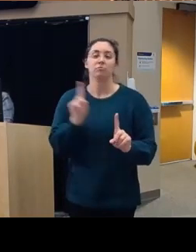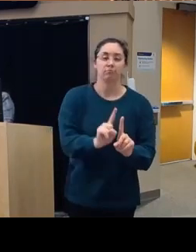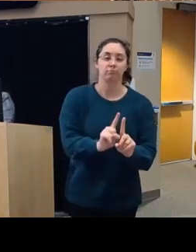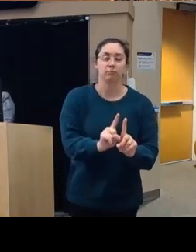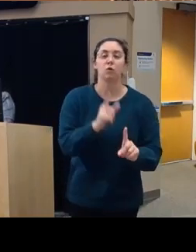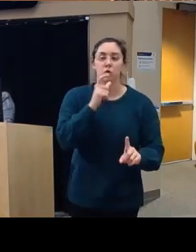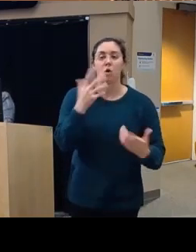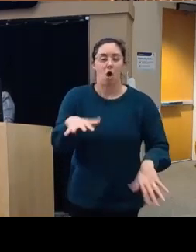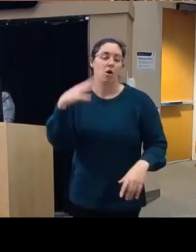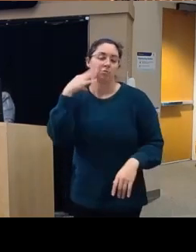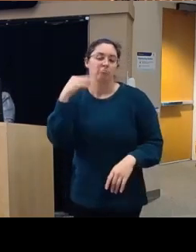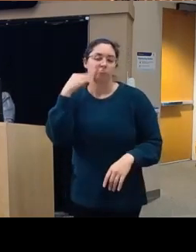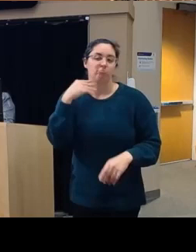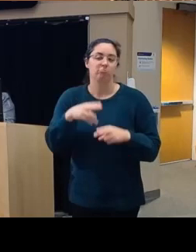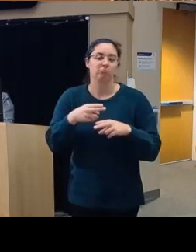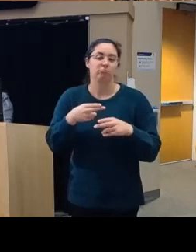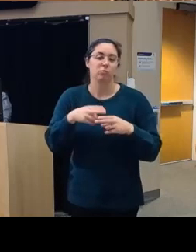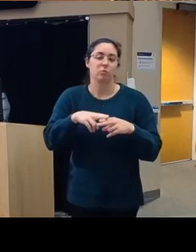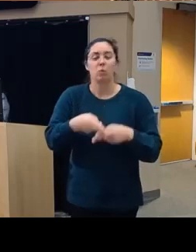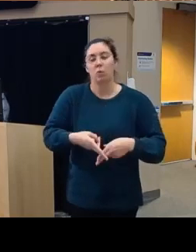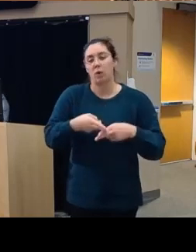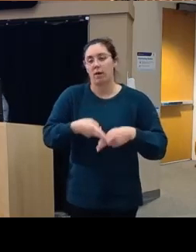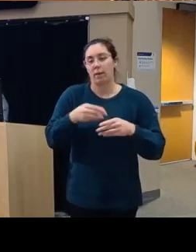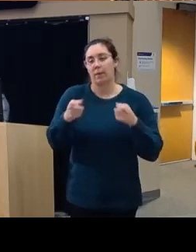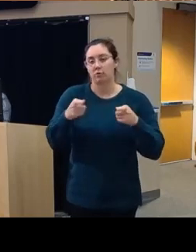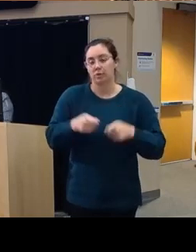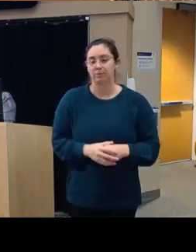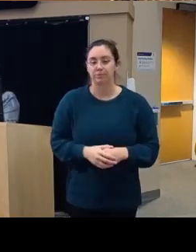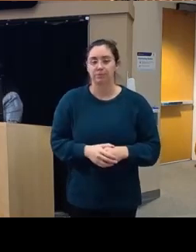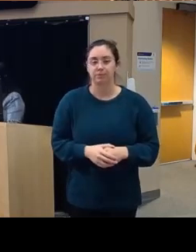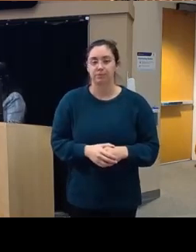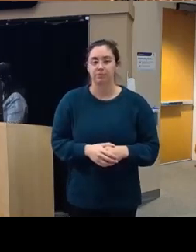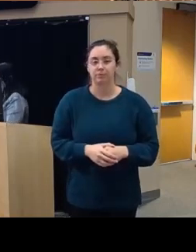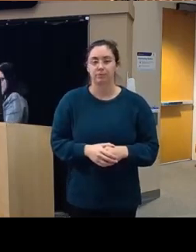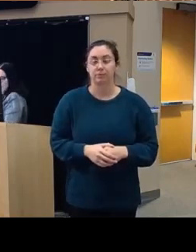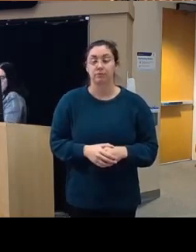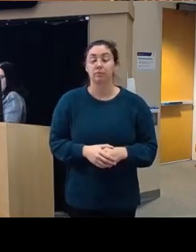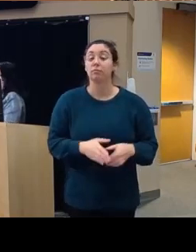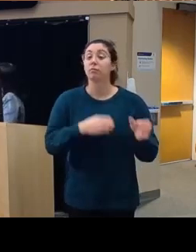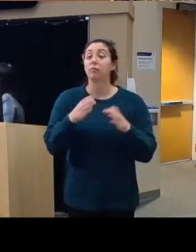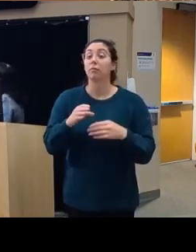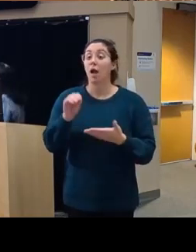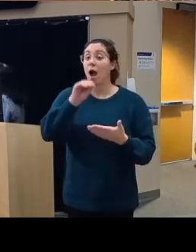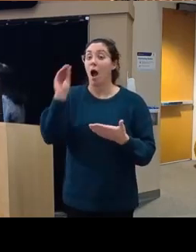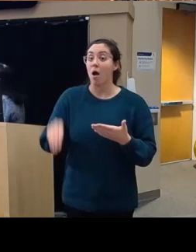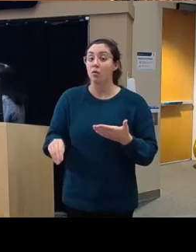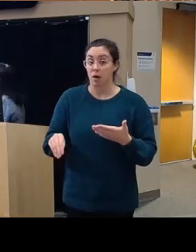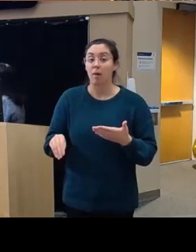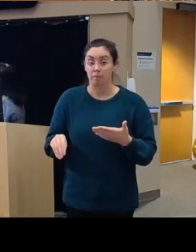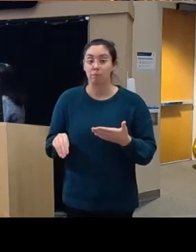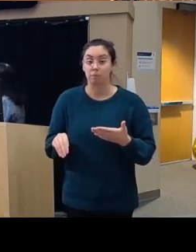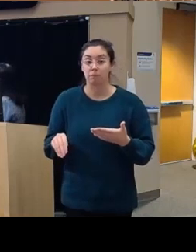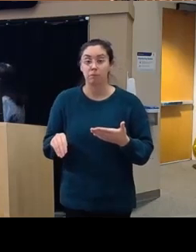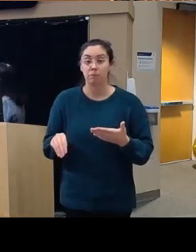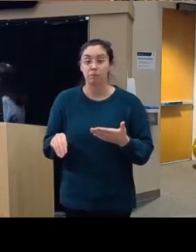is experienced in weight management. Okay, so our main outcomes actually were whether